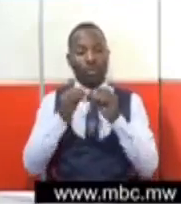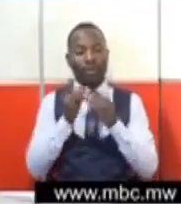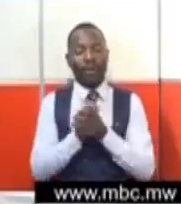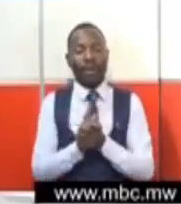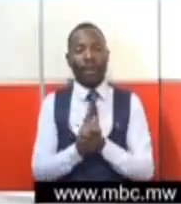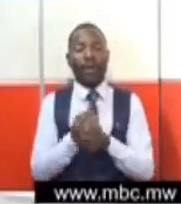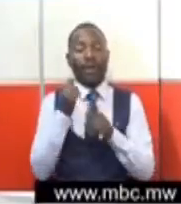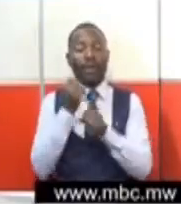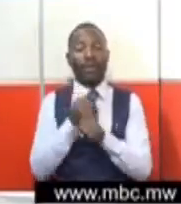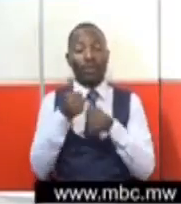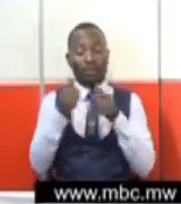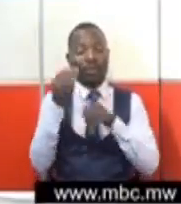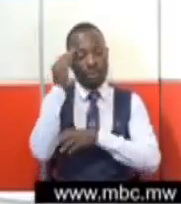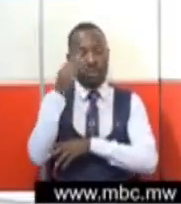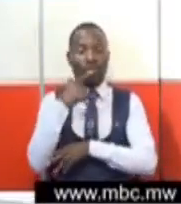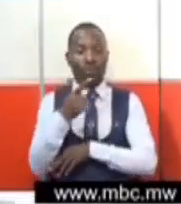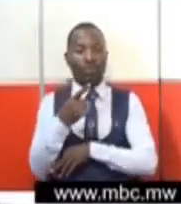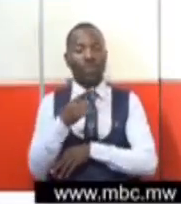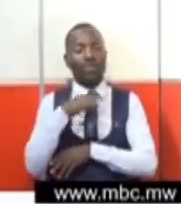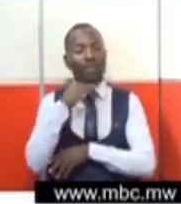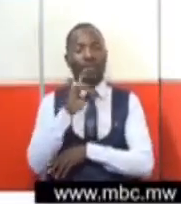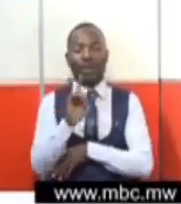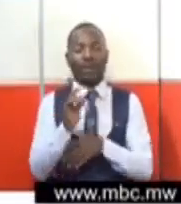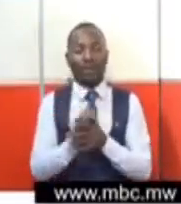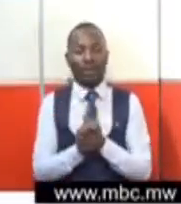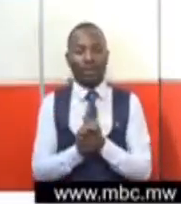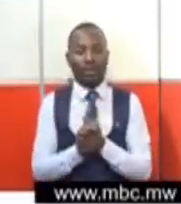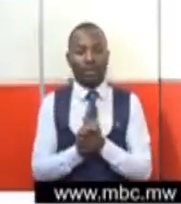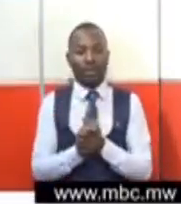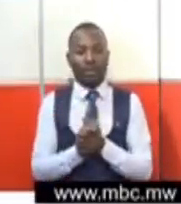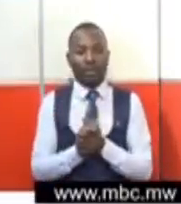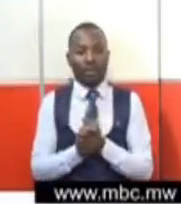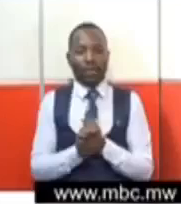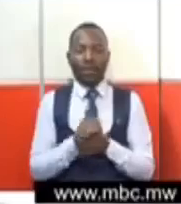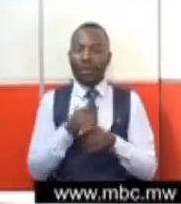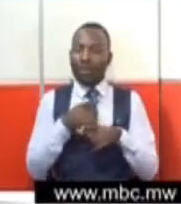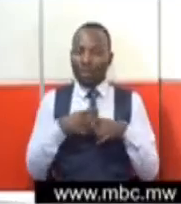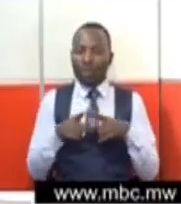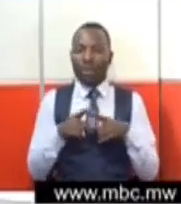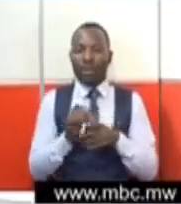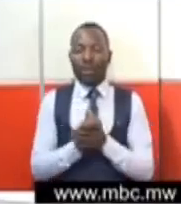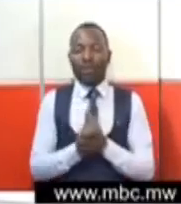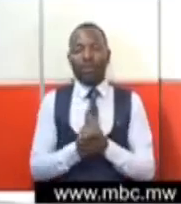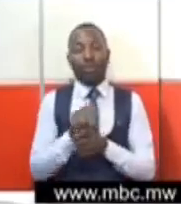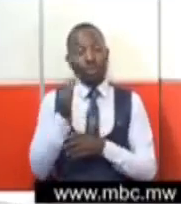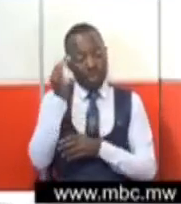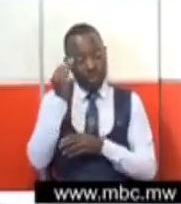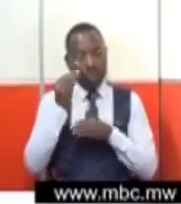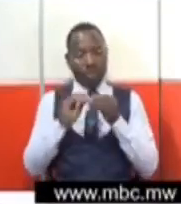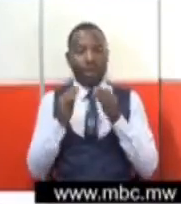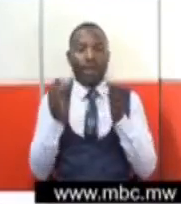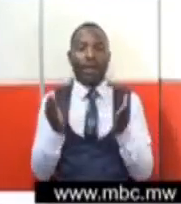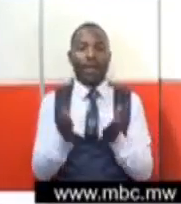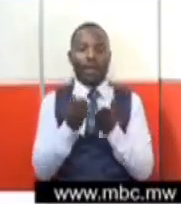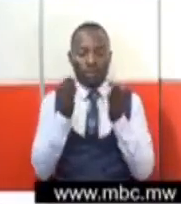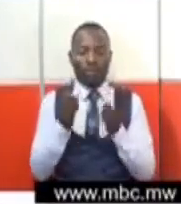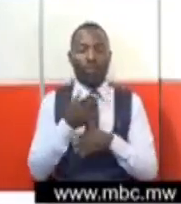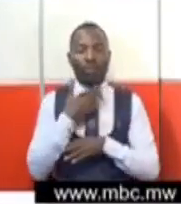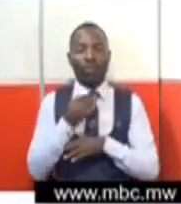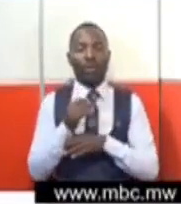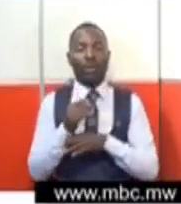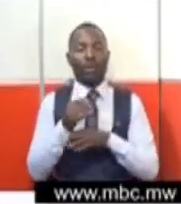a good job. I know that we are not yet there, so we are yet to improve the areas that we might be